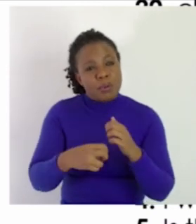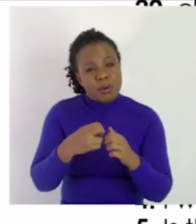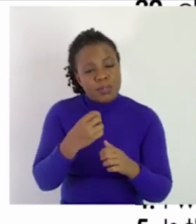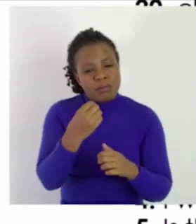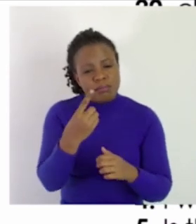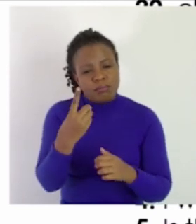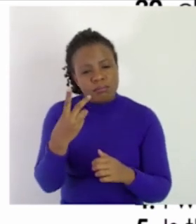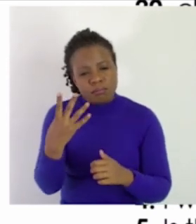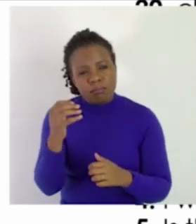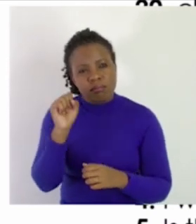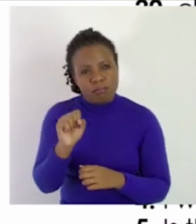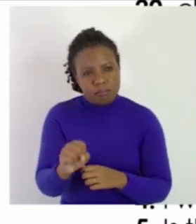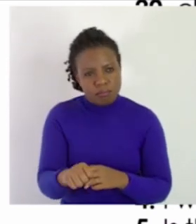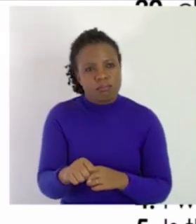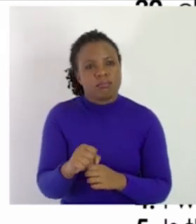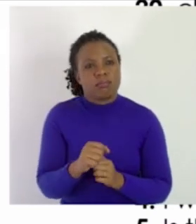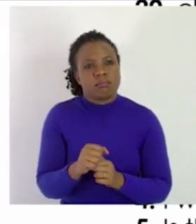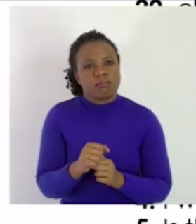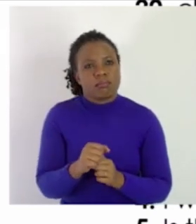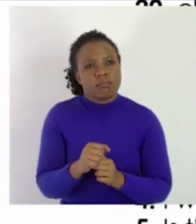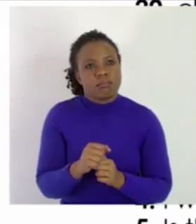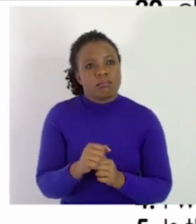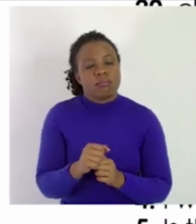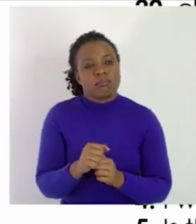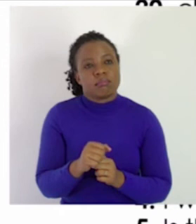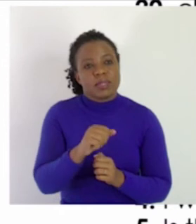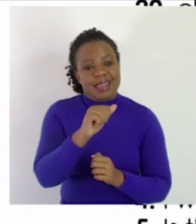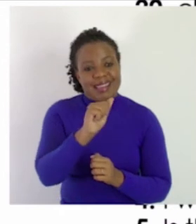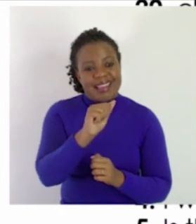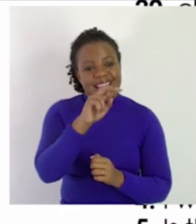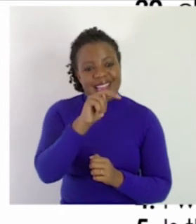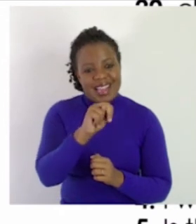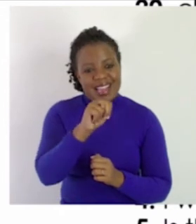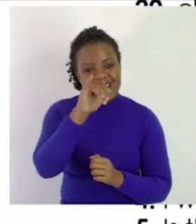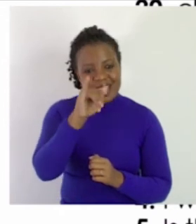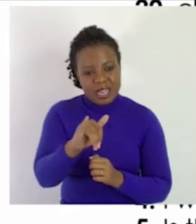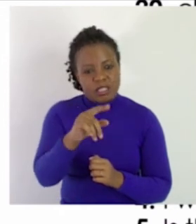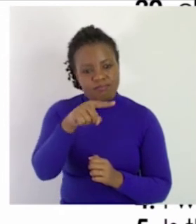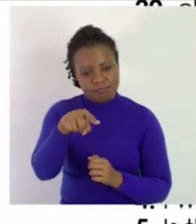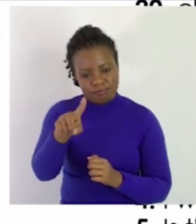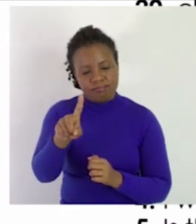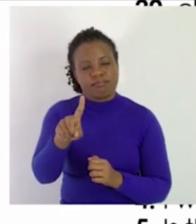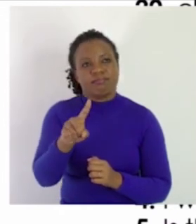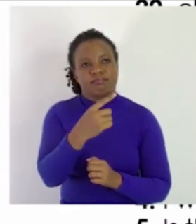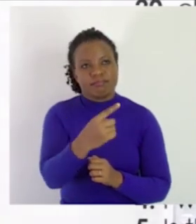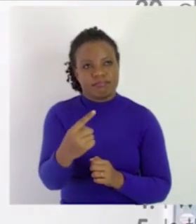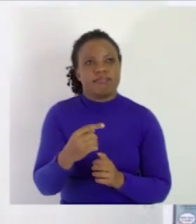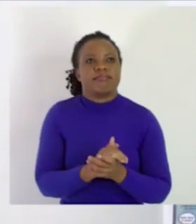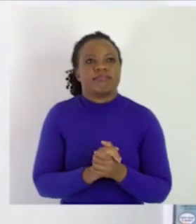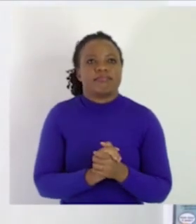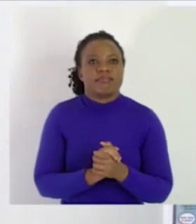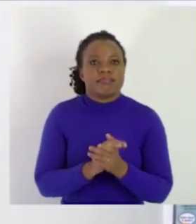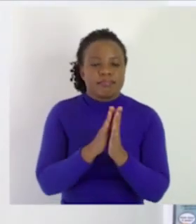Therefore, it will be proper to say, are there any problems? Right, boys and girls, let's turn to page 9.